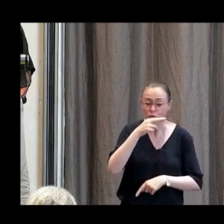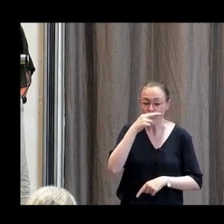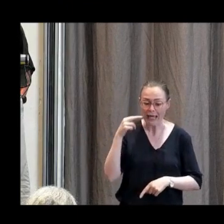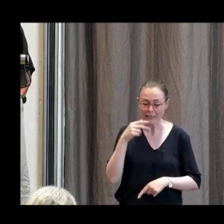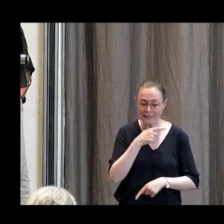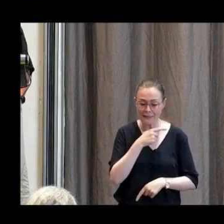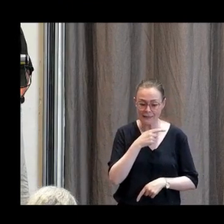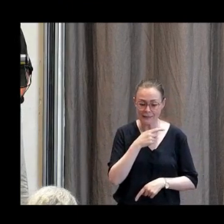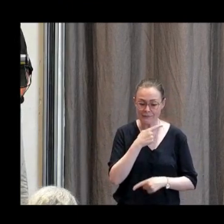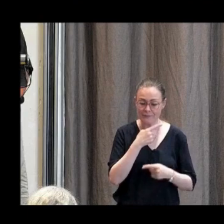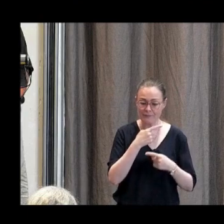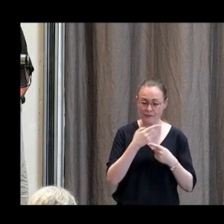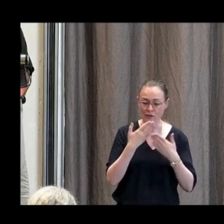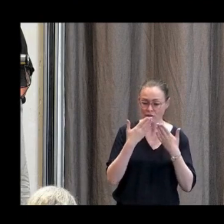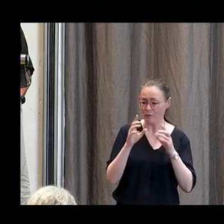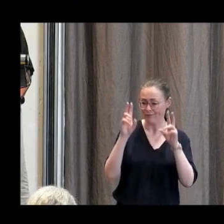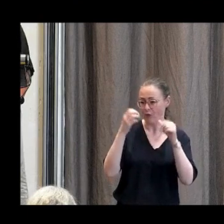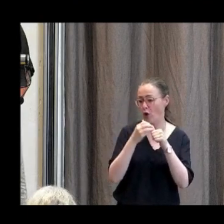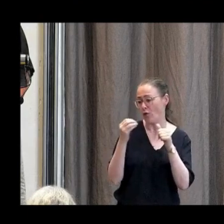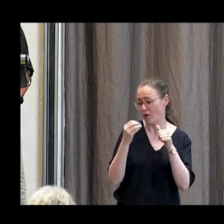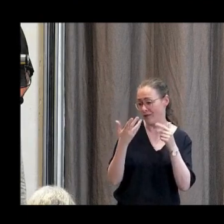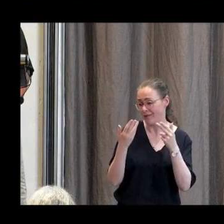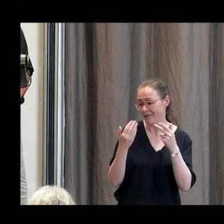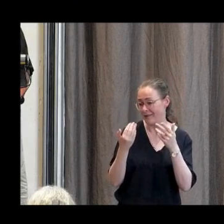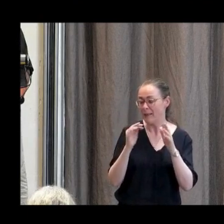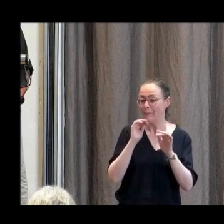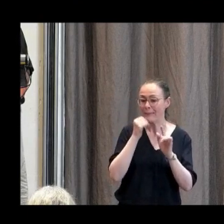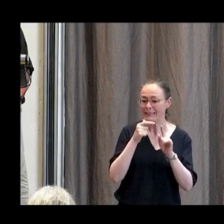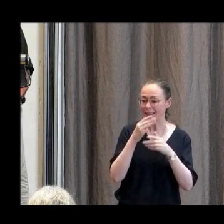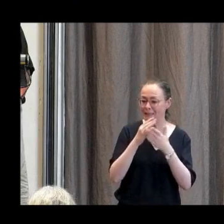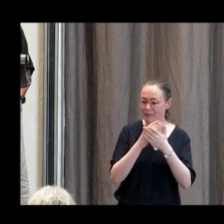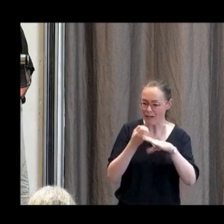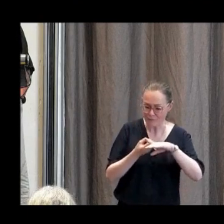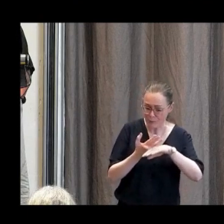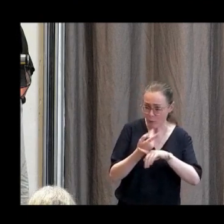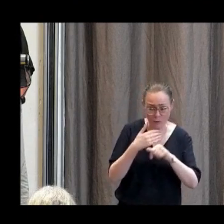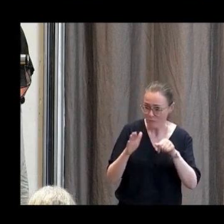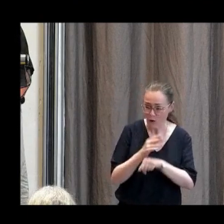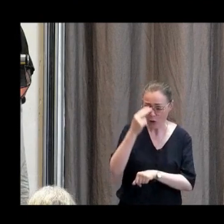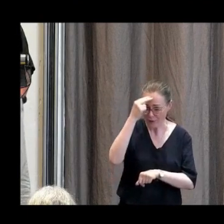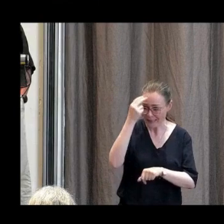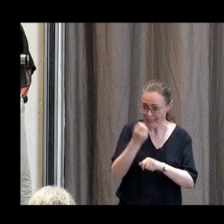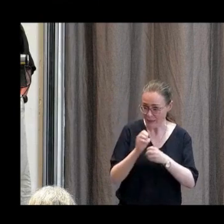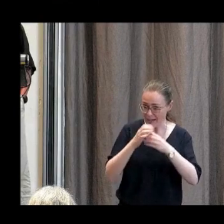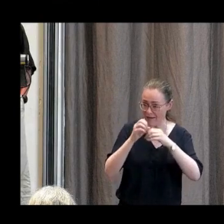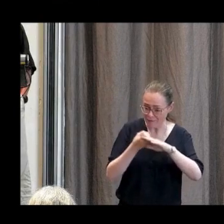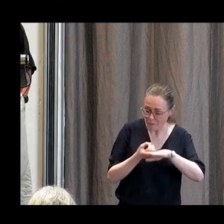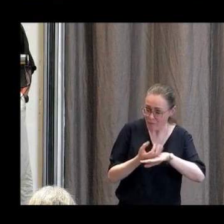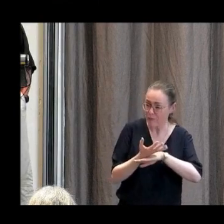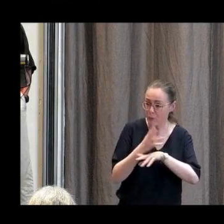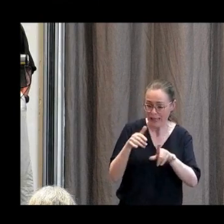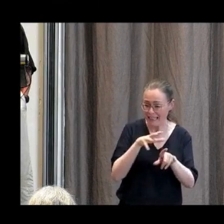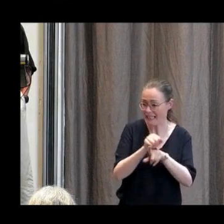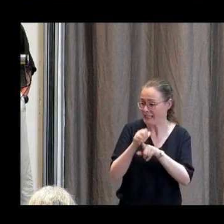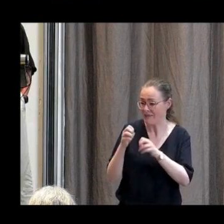shows us, we've just called it other, because it's part of the emission that we just don't understand right now, or you can't